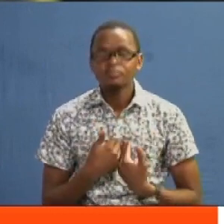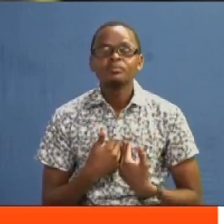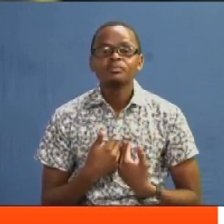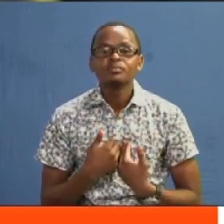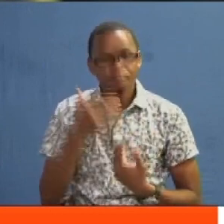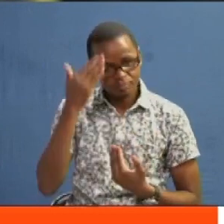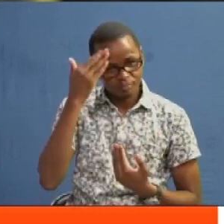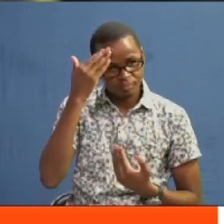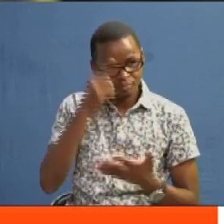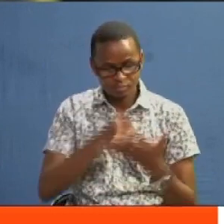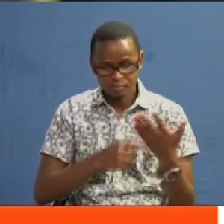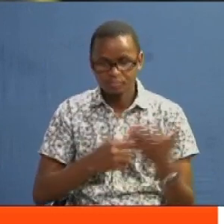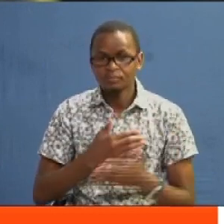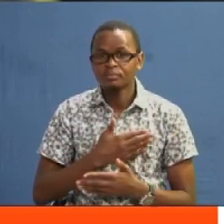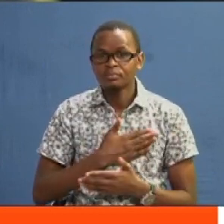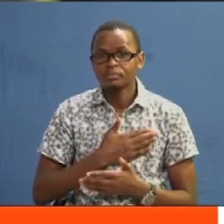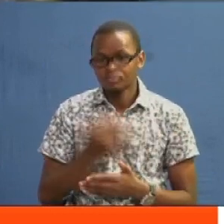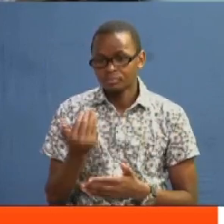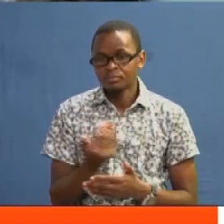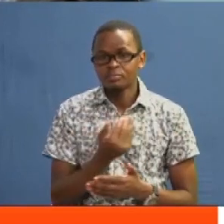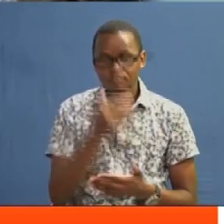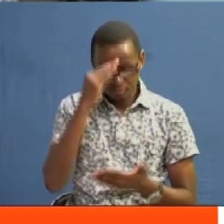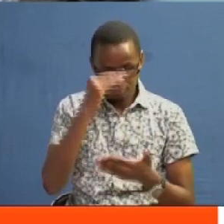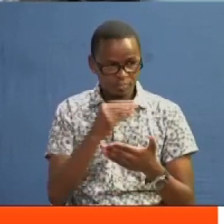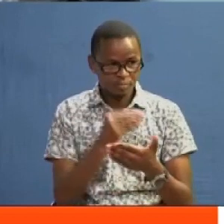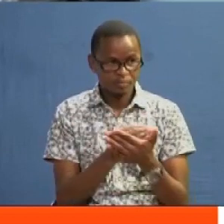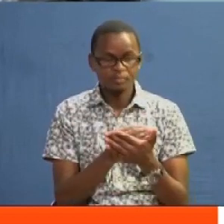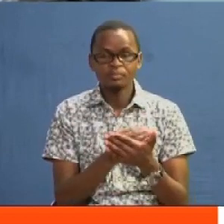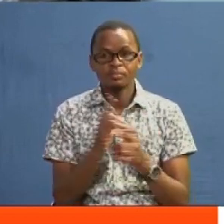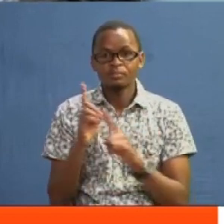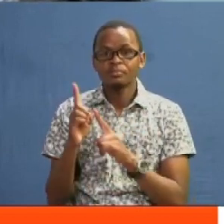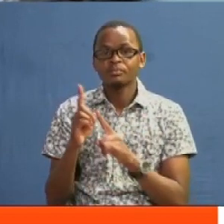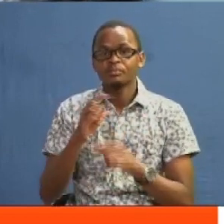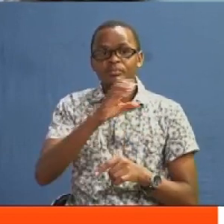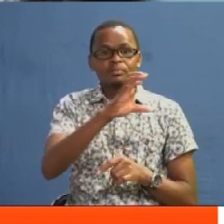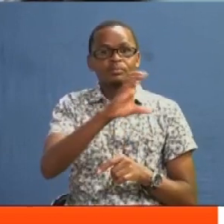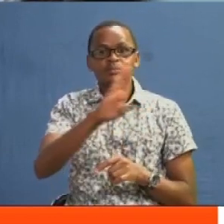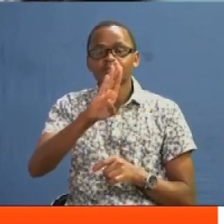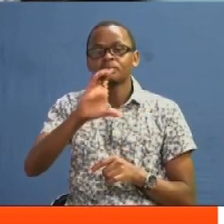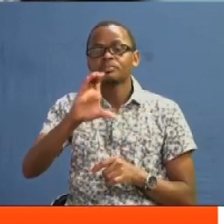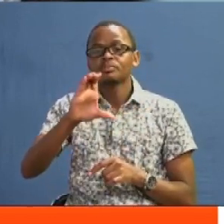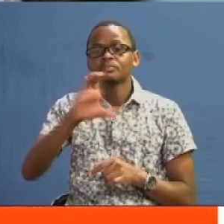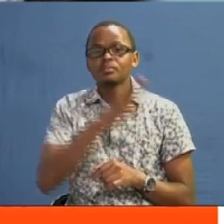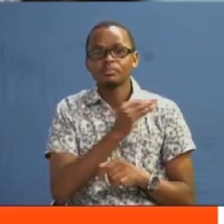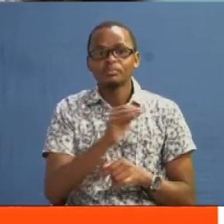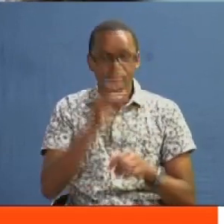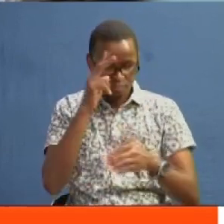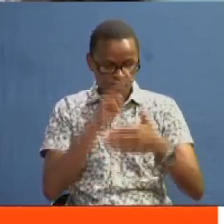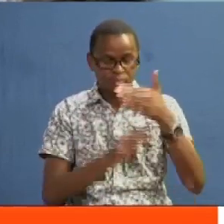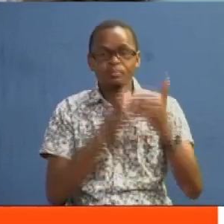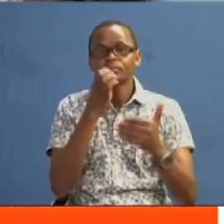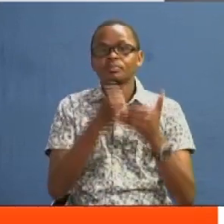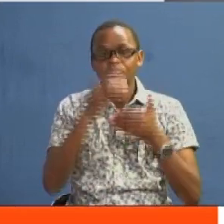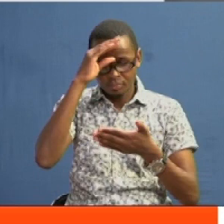to know what my child is really learning. The creators of competence-based curriculum envision that at the end of